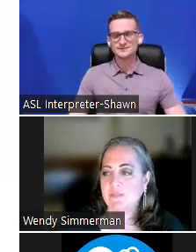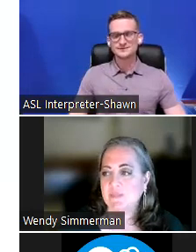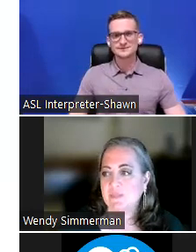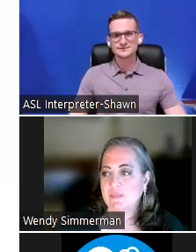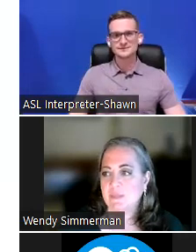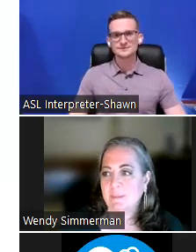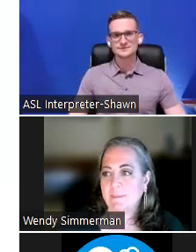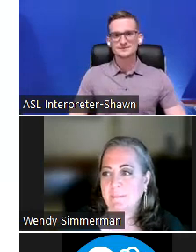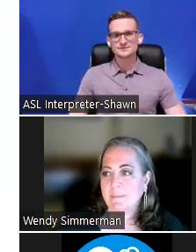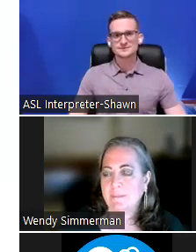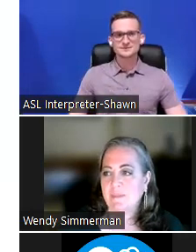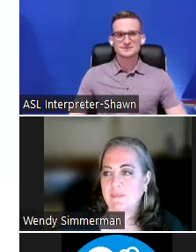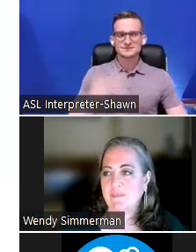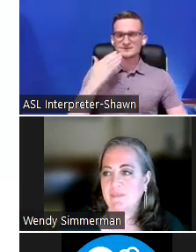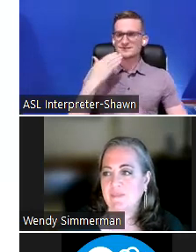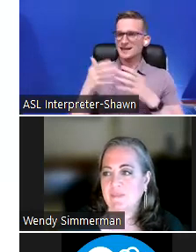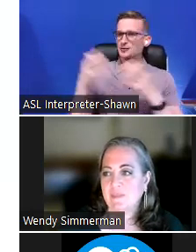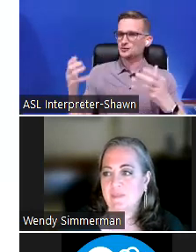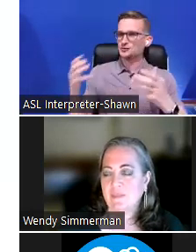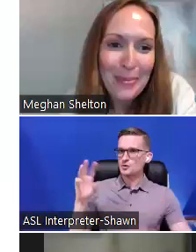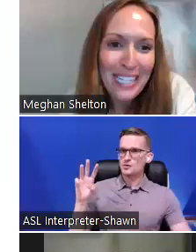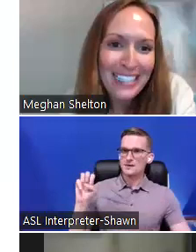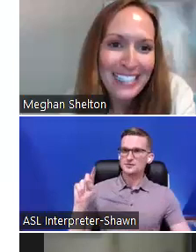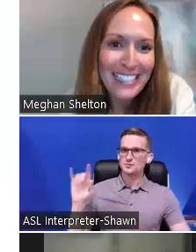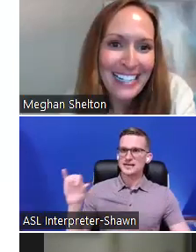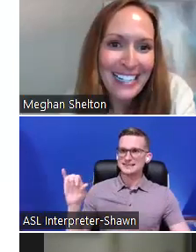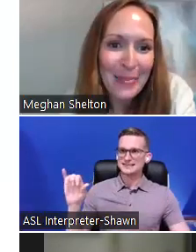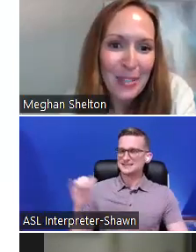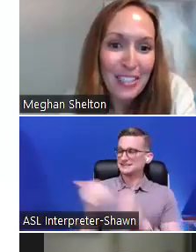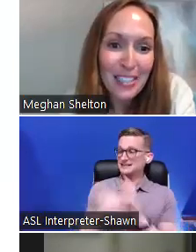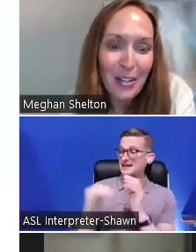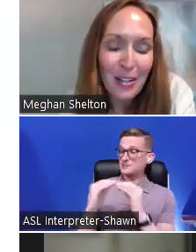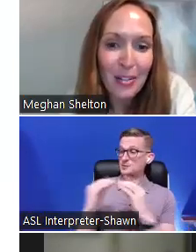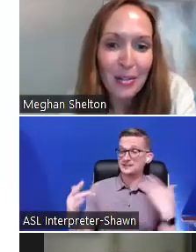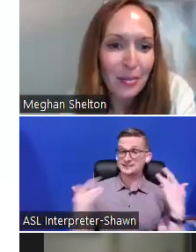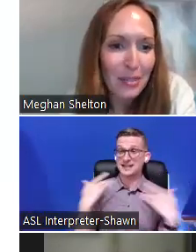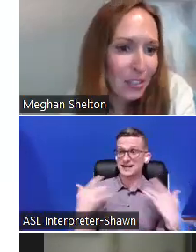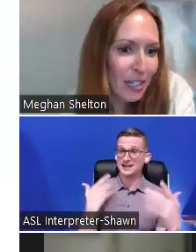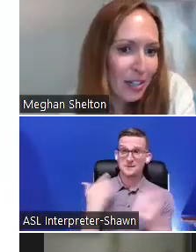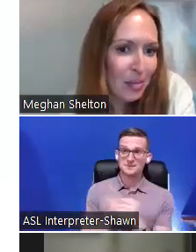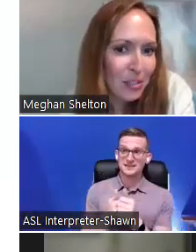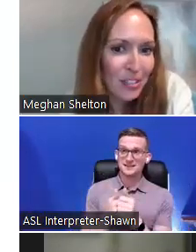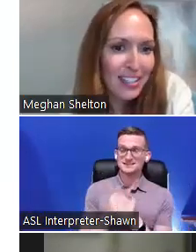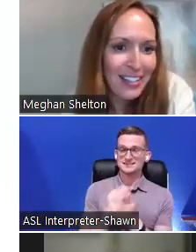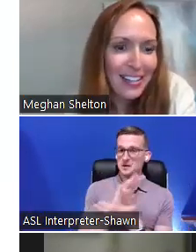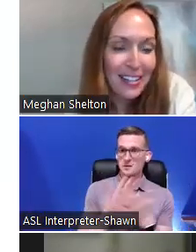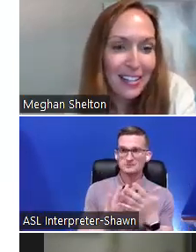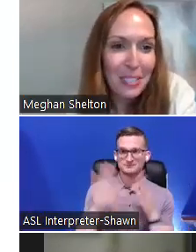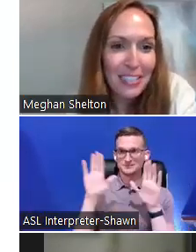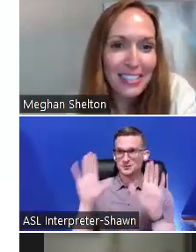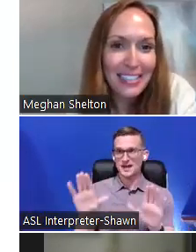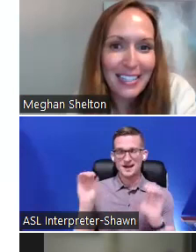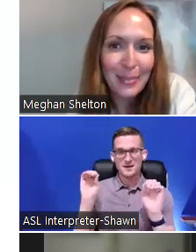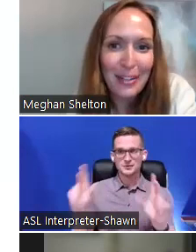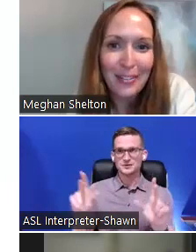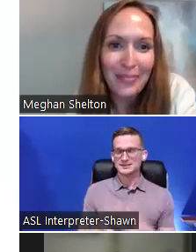Thank you so much, Wendy. Again, more exciting updates. So this is all really great opportunity and